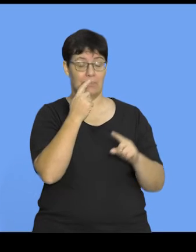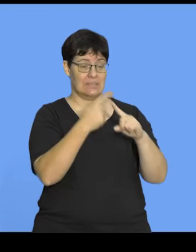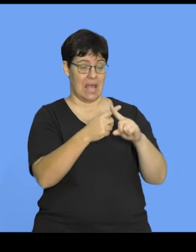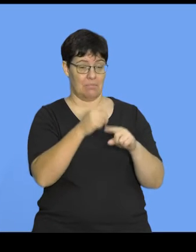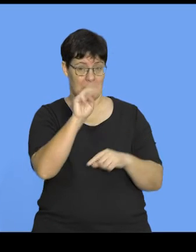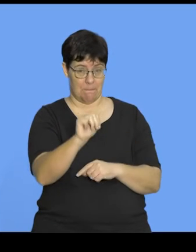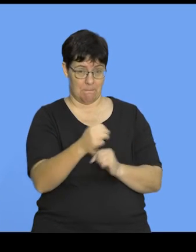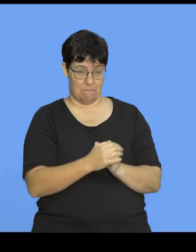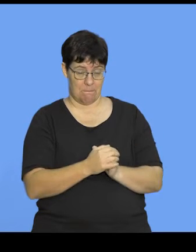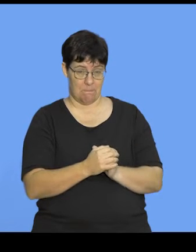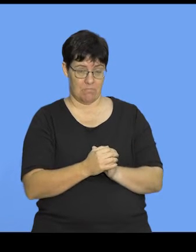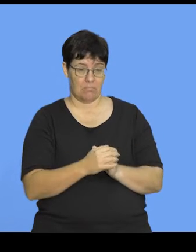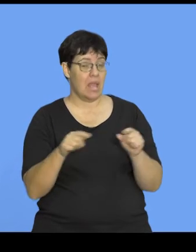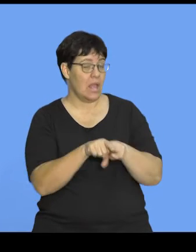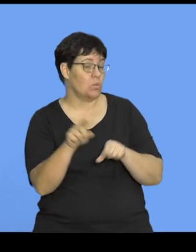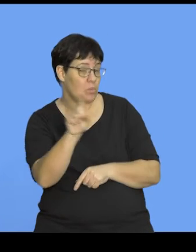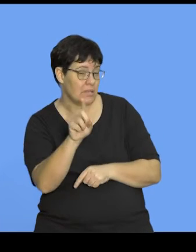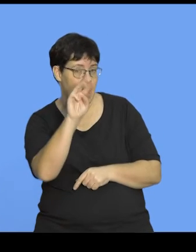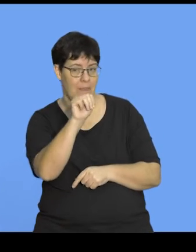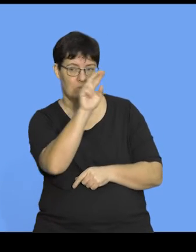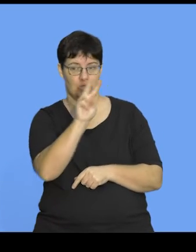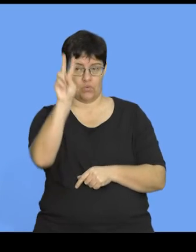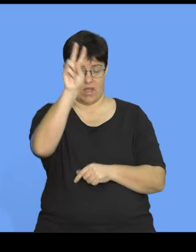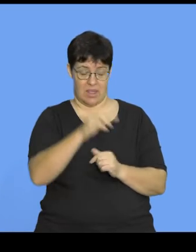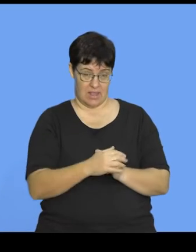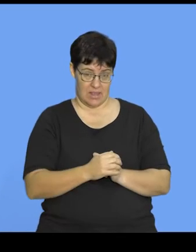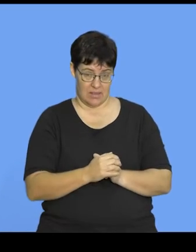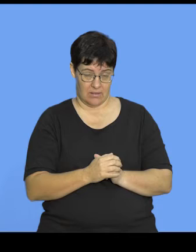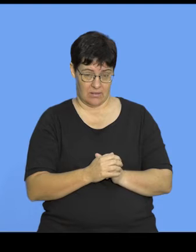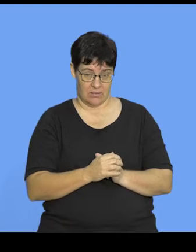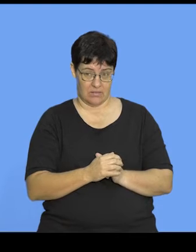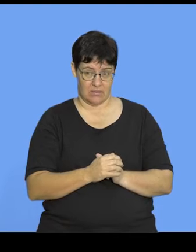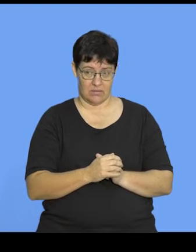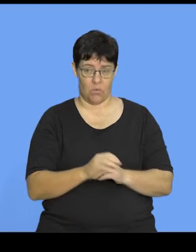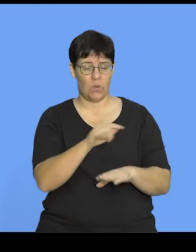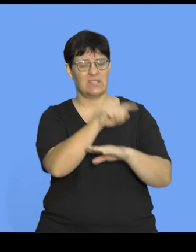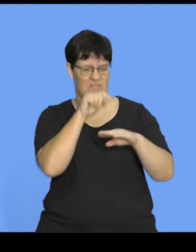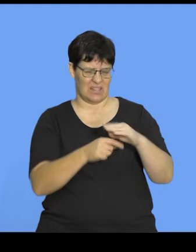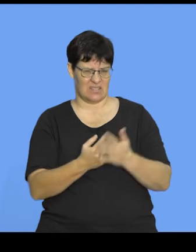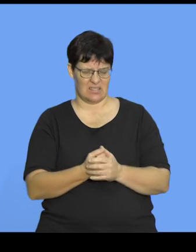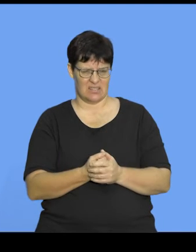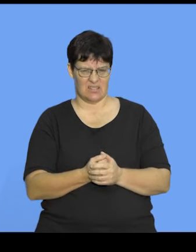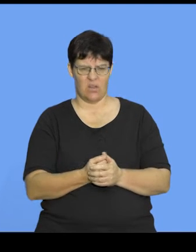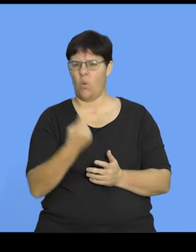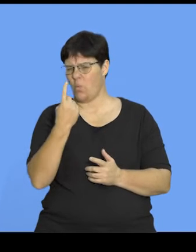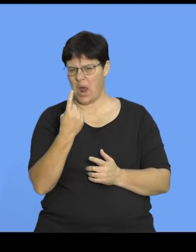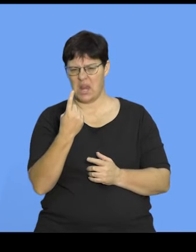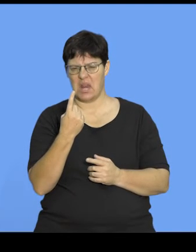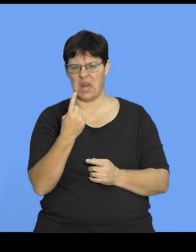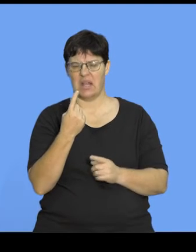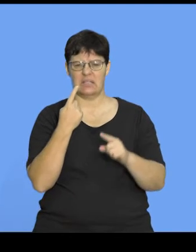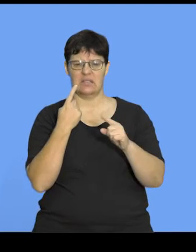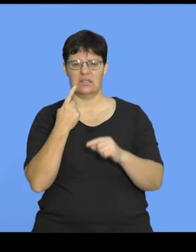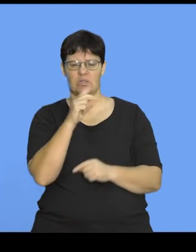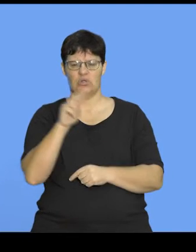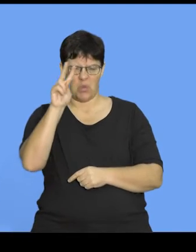m is m squared. I'm going to divide both sides. 1 squared is 1, so I can